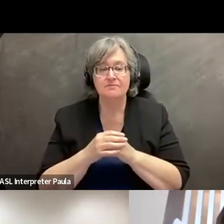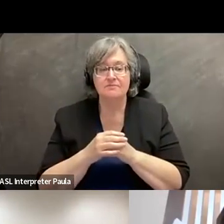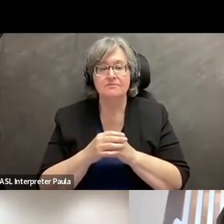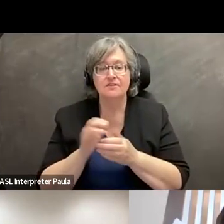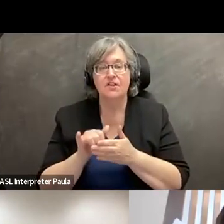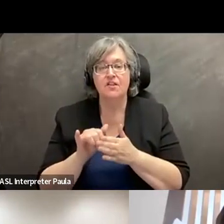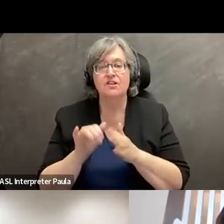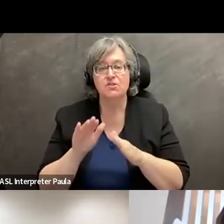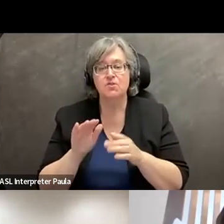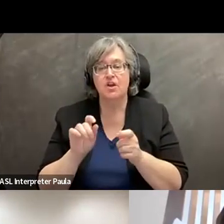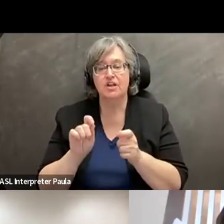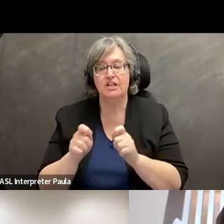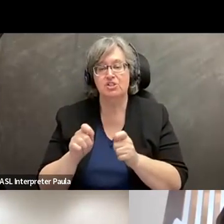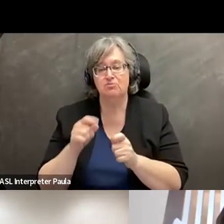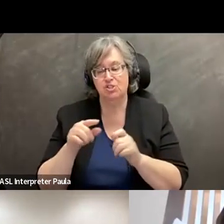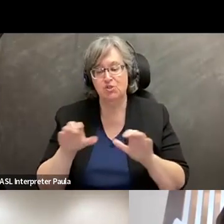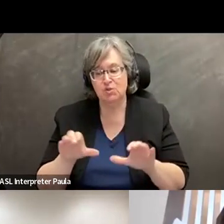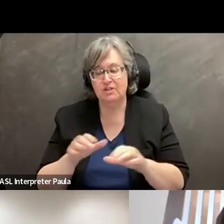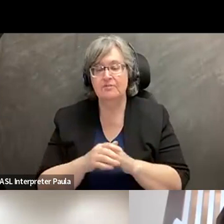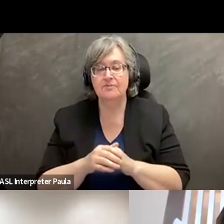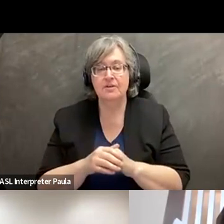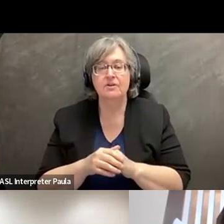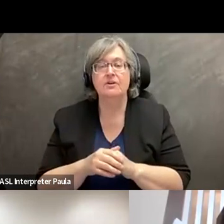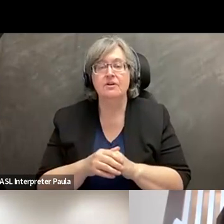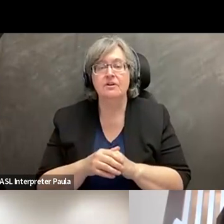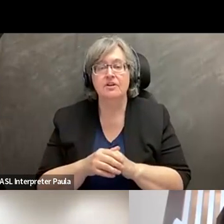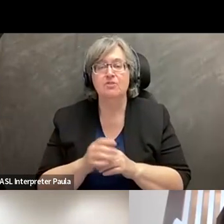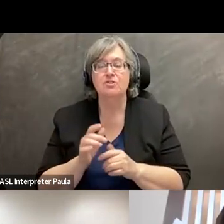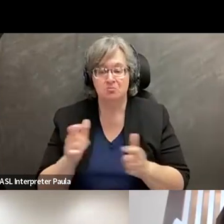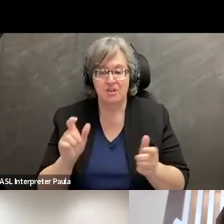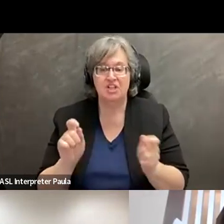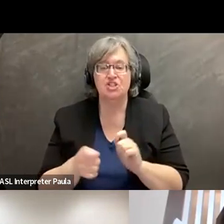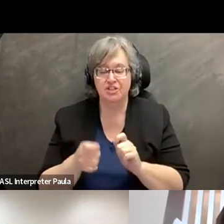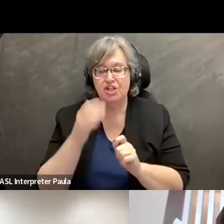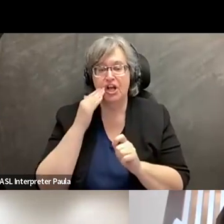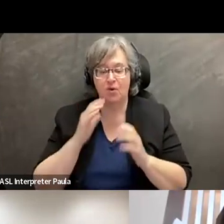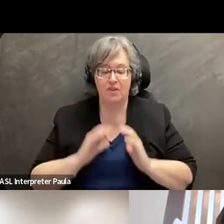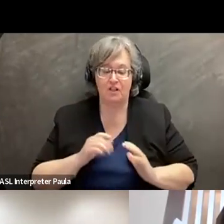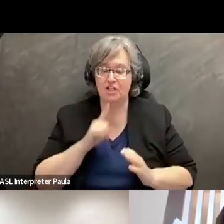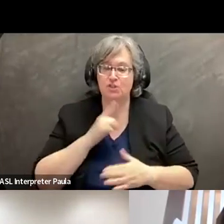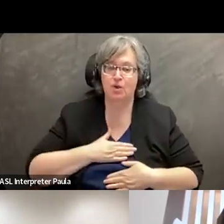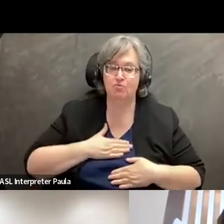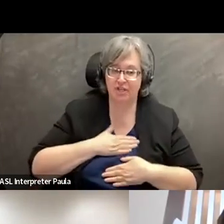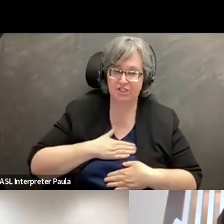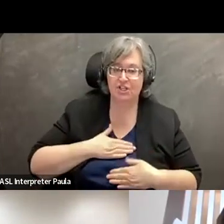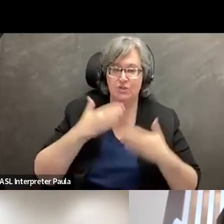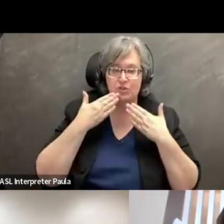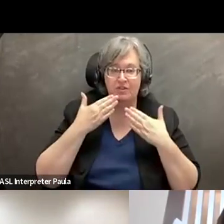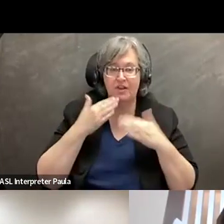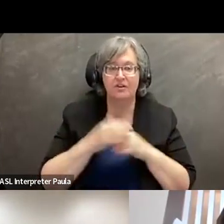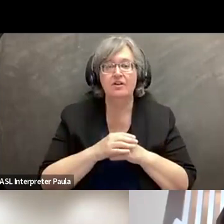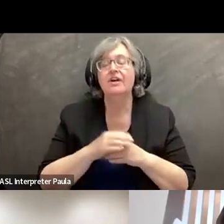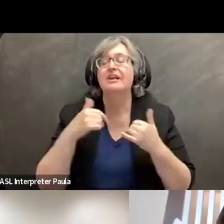a great adjustment that you all did. And I know the clients were very appreciative, of that. So thank you.